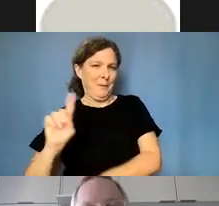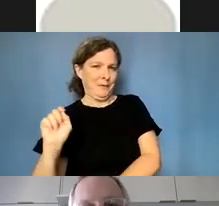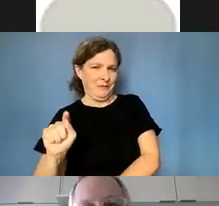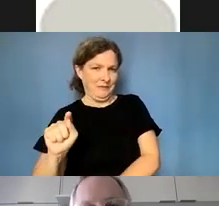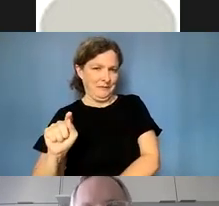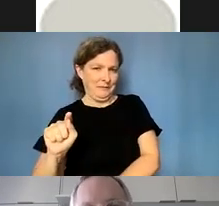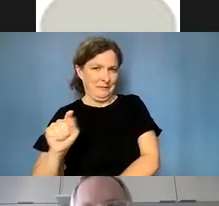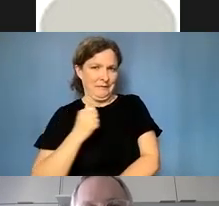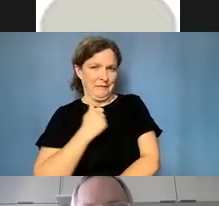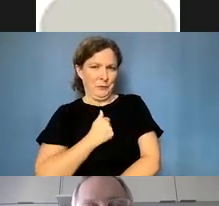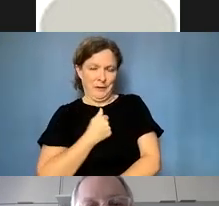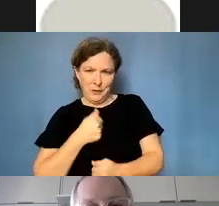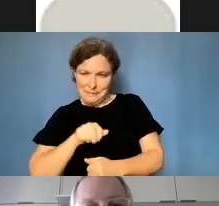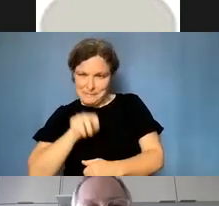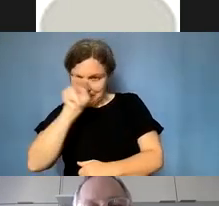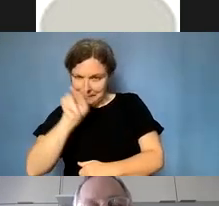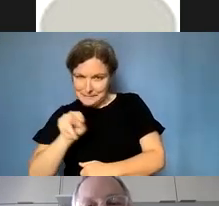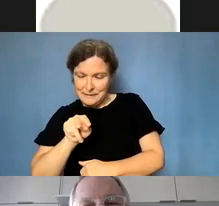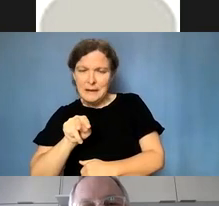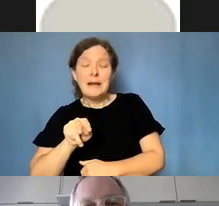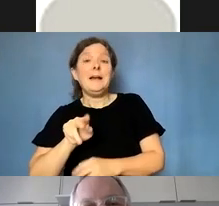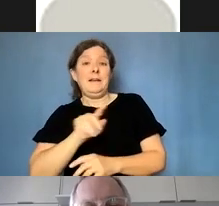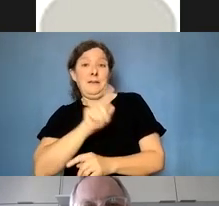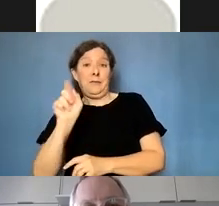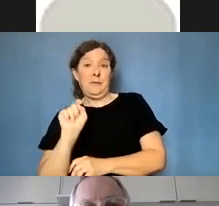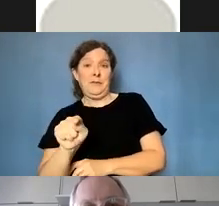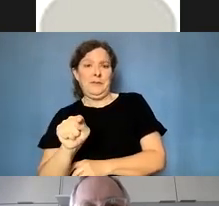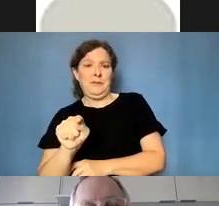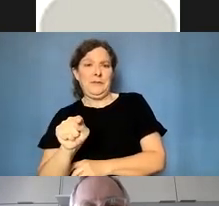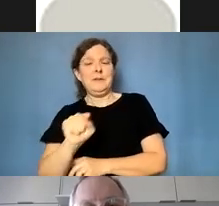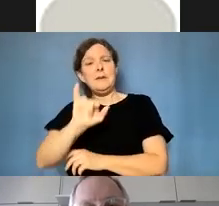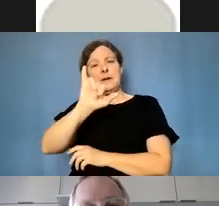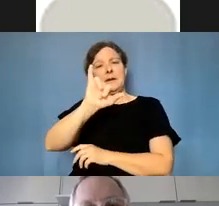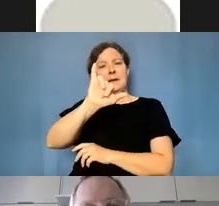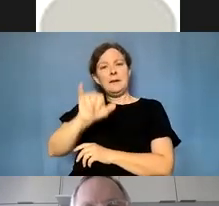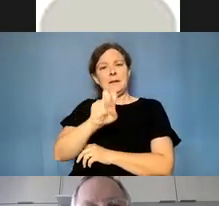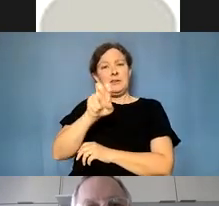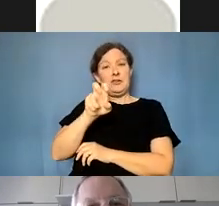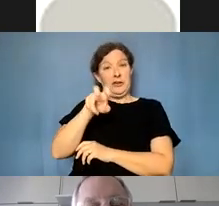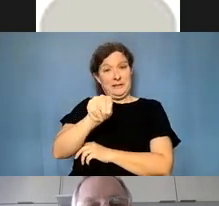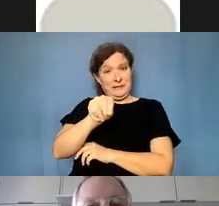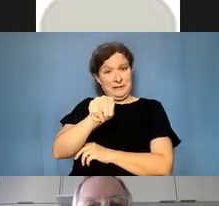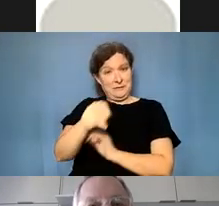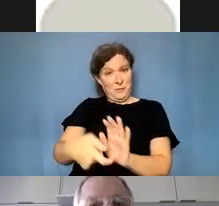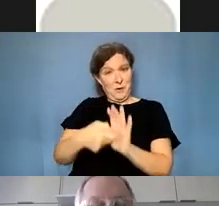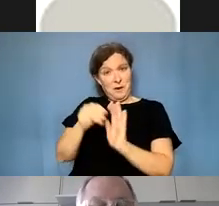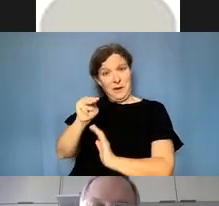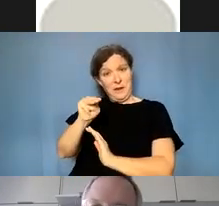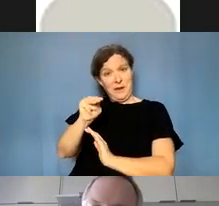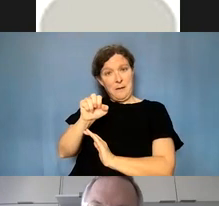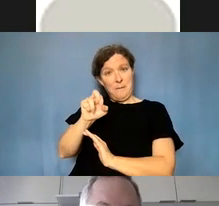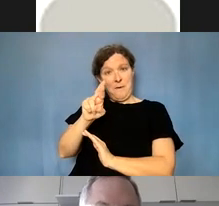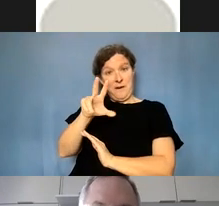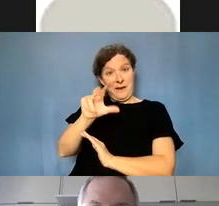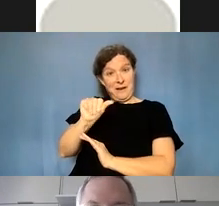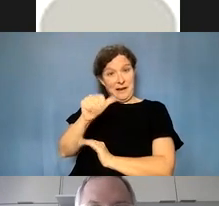So sorry, I'm trying to find it again. Does someone with Janssen need to get an mRNA dose to be fully vaccinated according